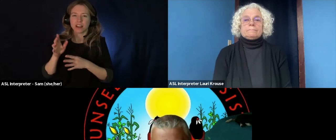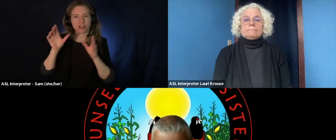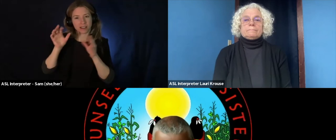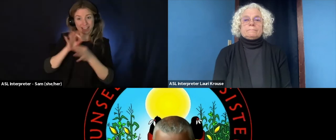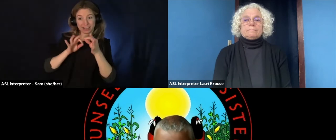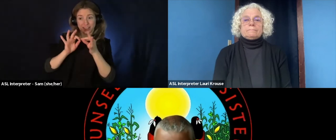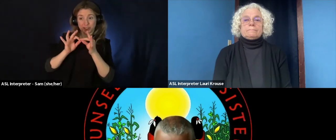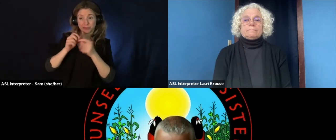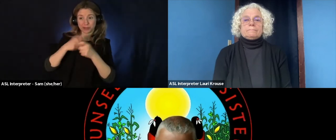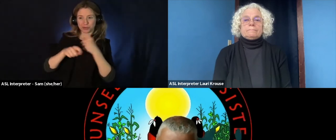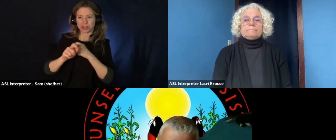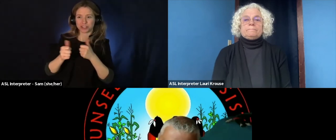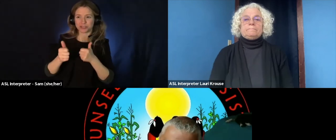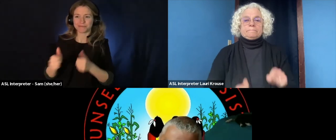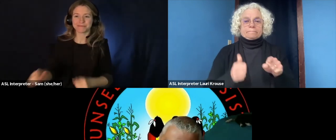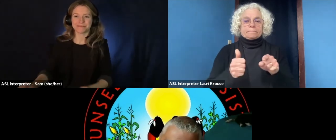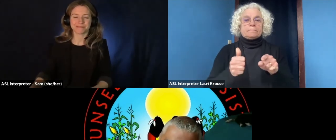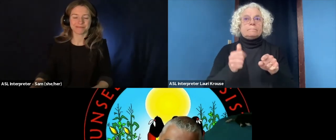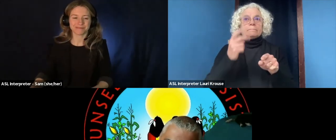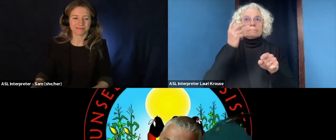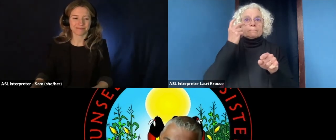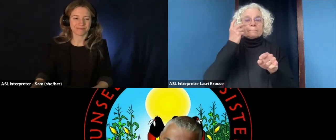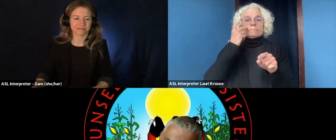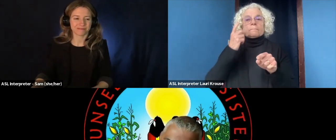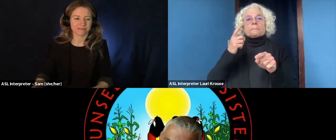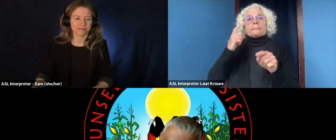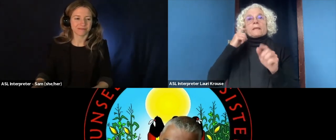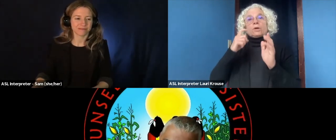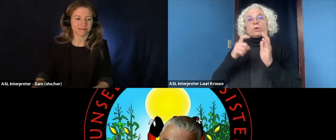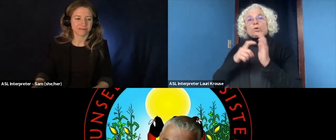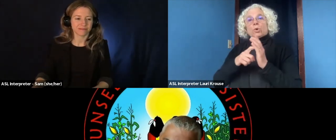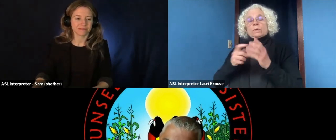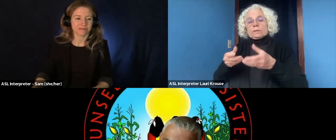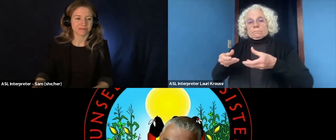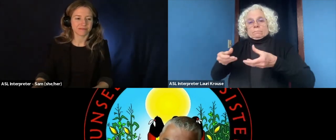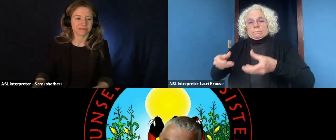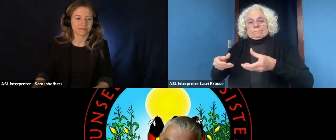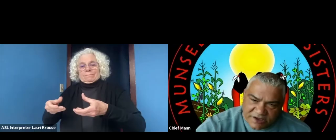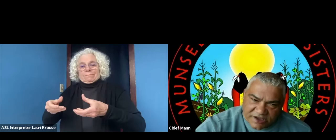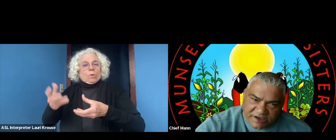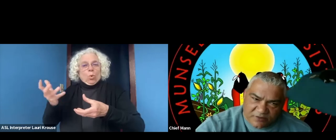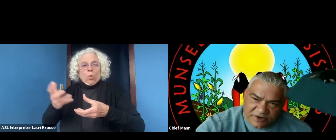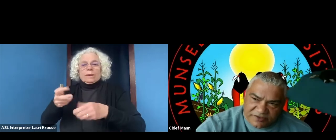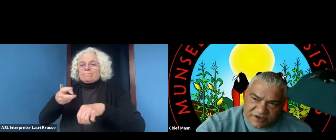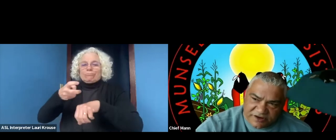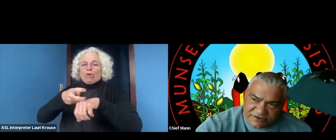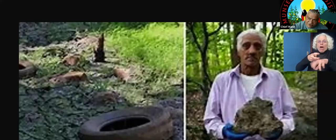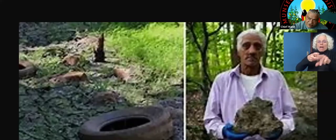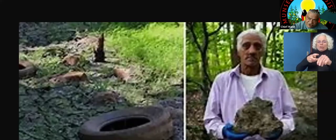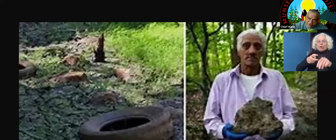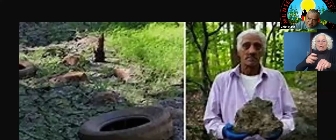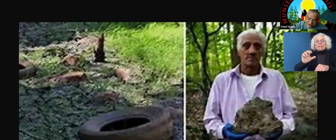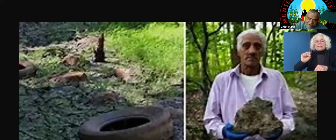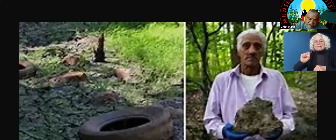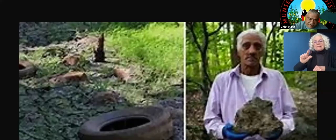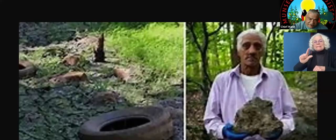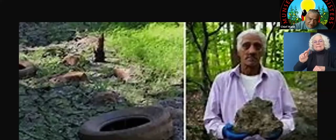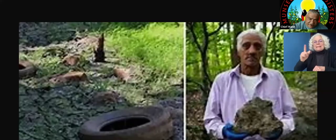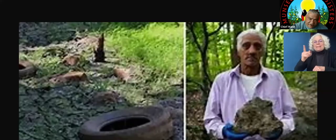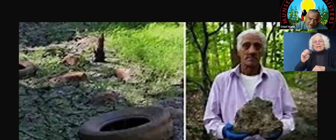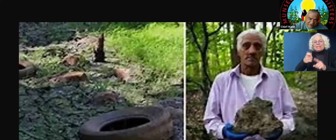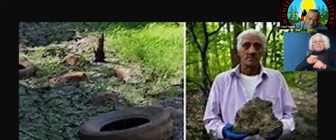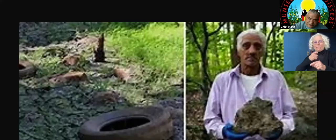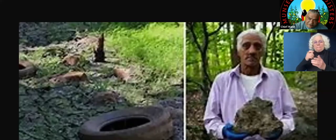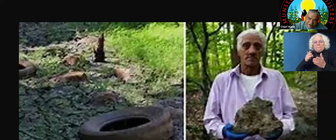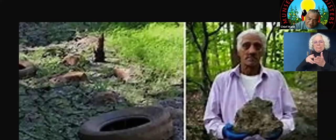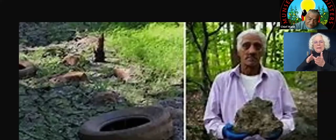And in the hands of my uncle here, that is a chunk of Ford paint sludge. In one of the areas which is being cleaned